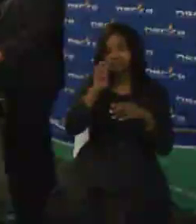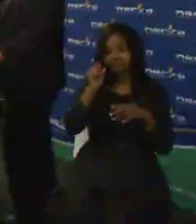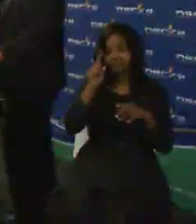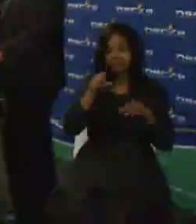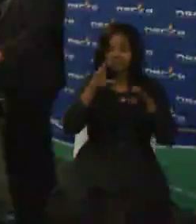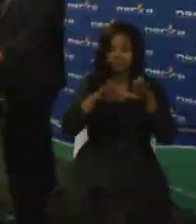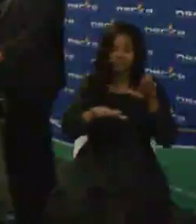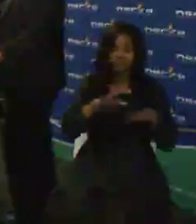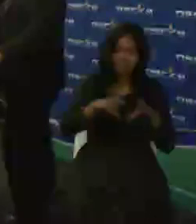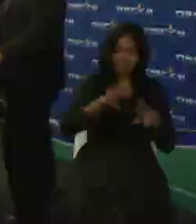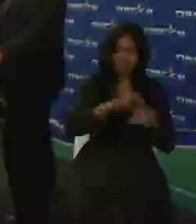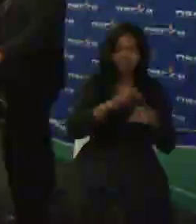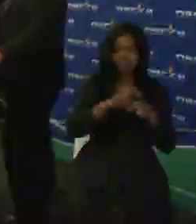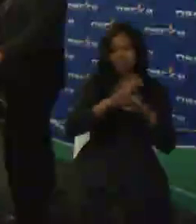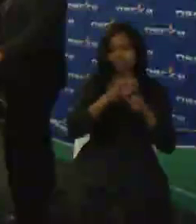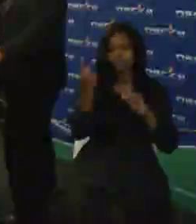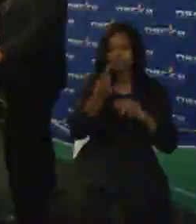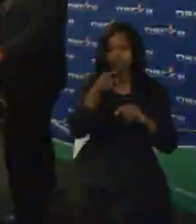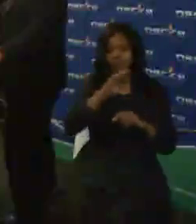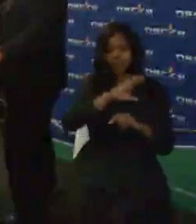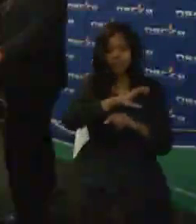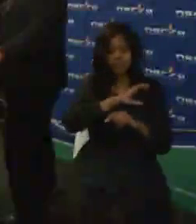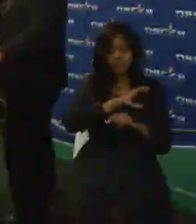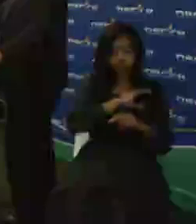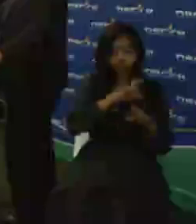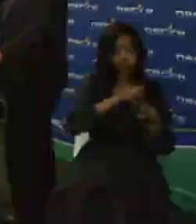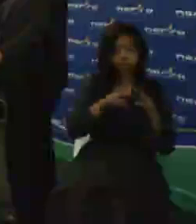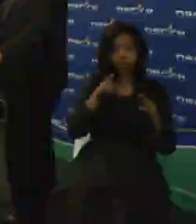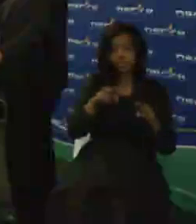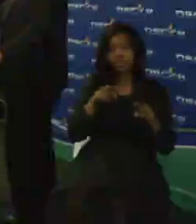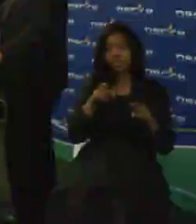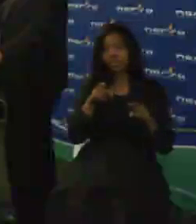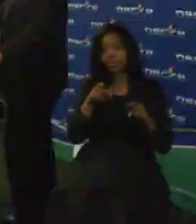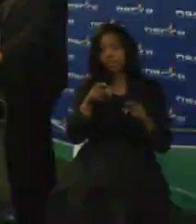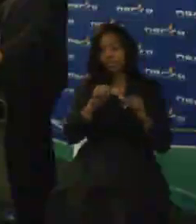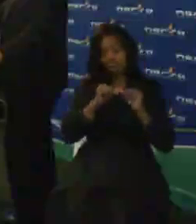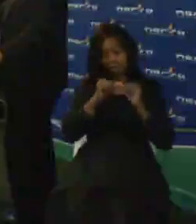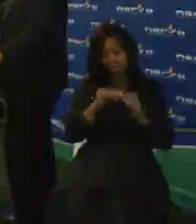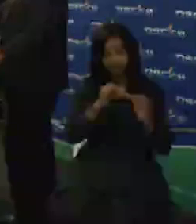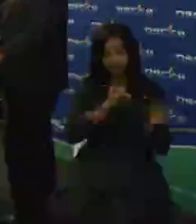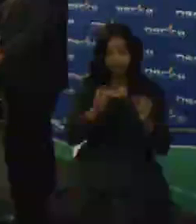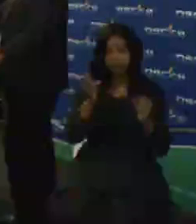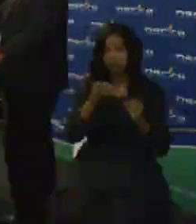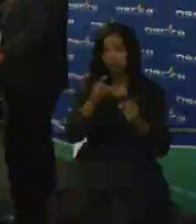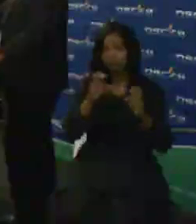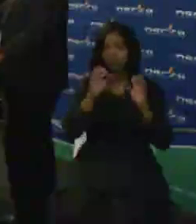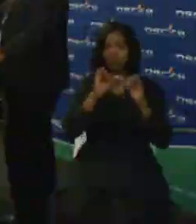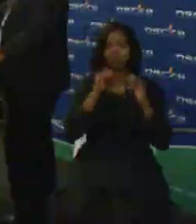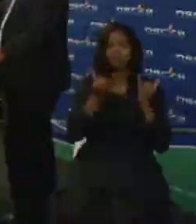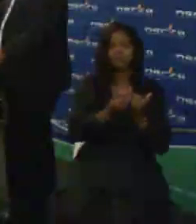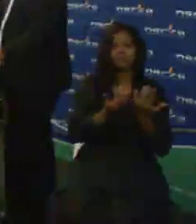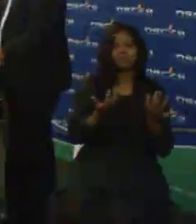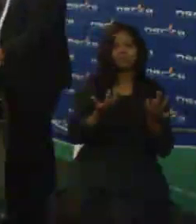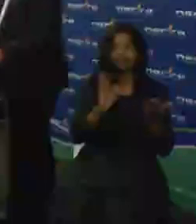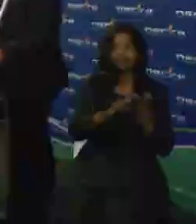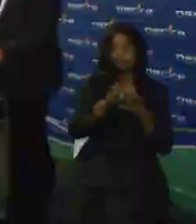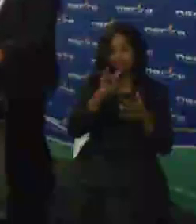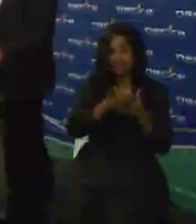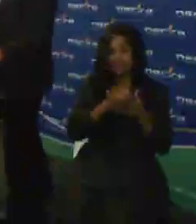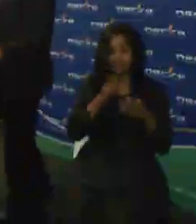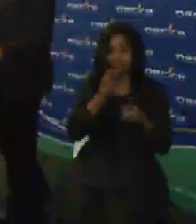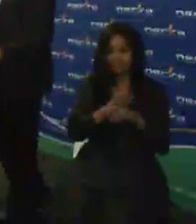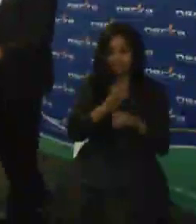needs of not only the consumers, but the sustainability of the utility. And that's the tough act that